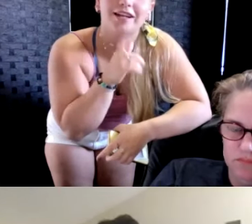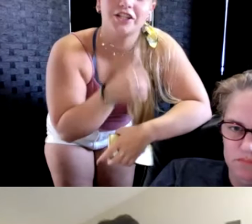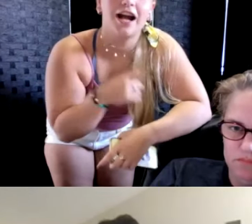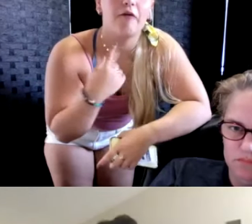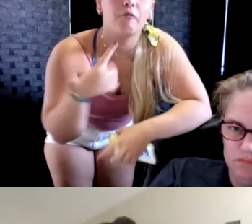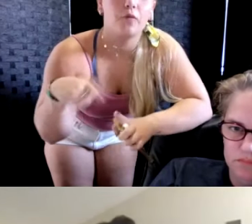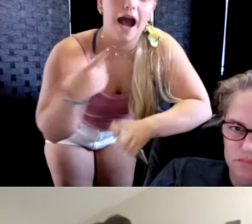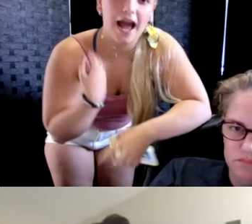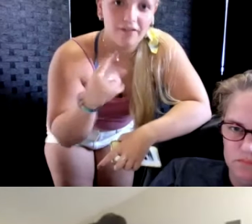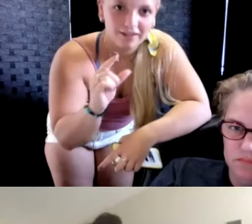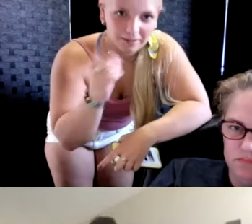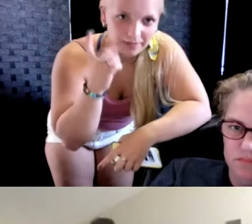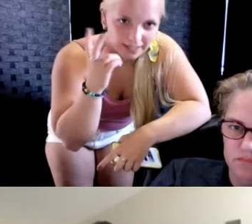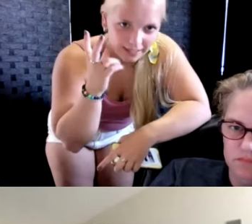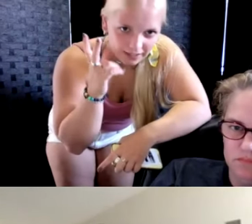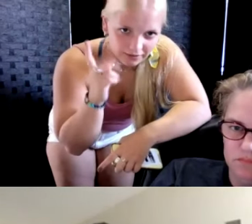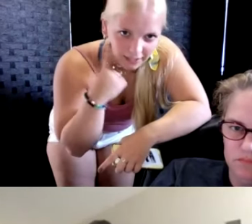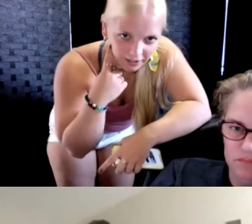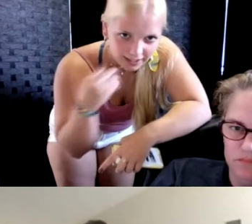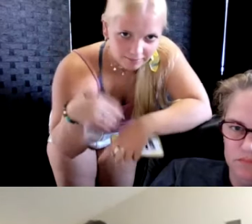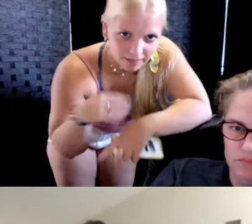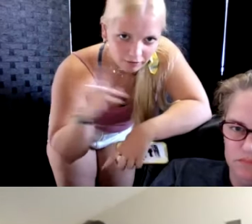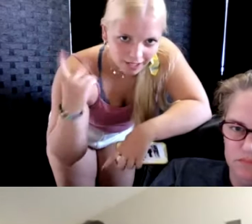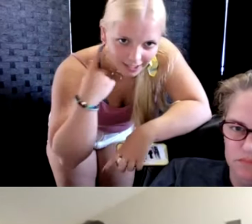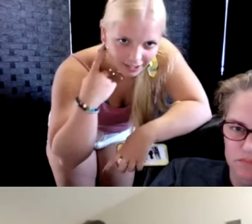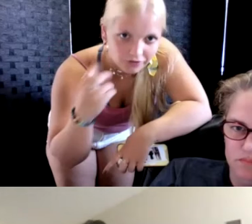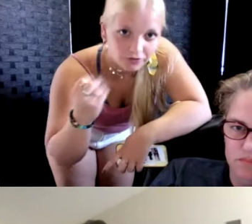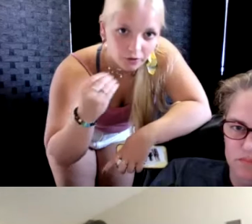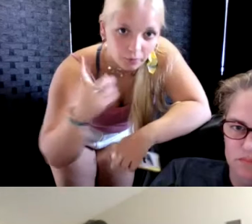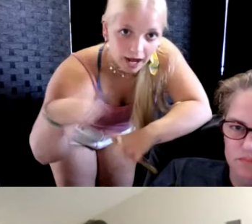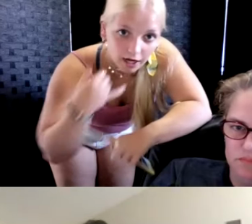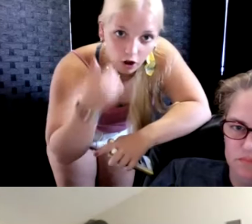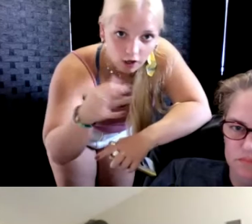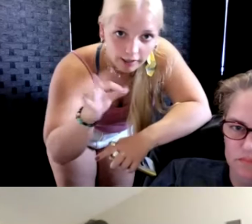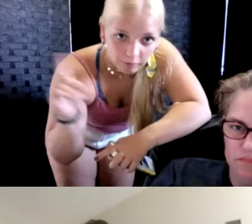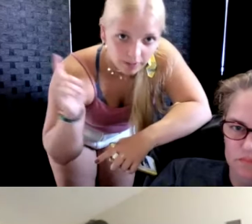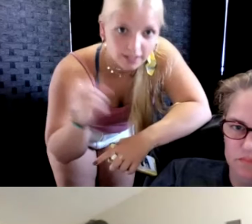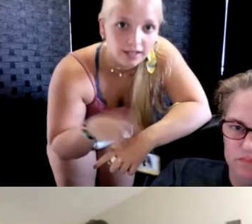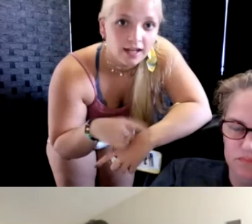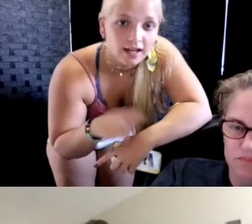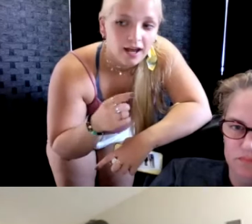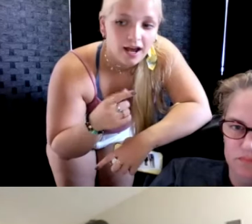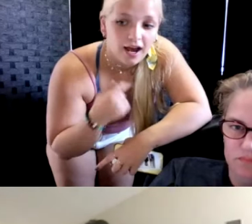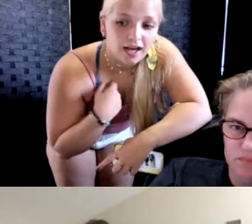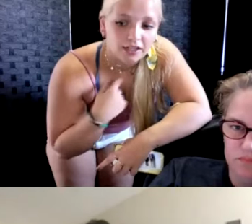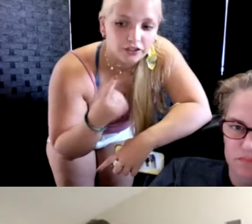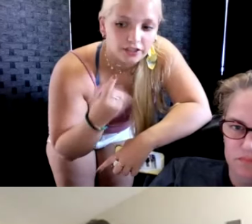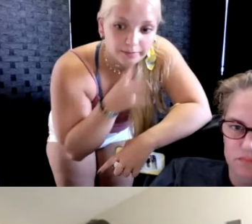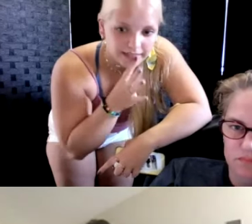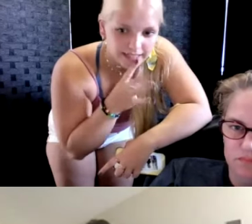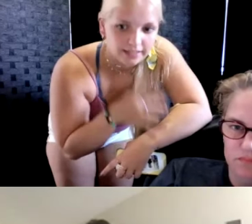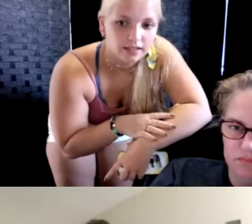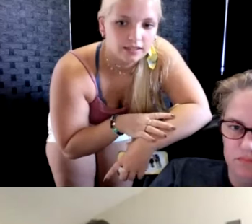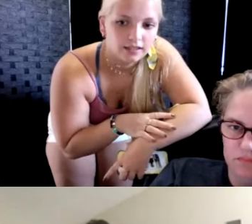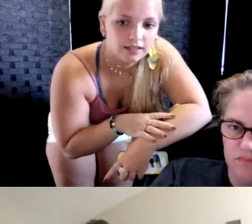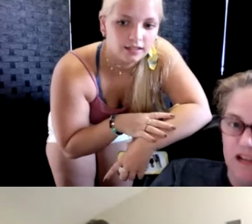I'm not sure. I have a little bit of hearing in my right ear. So when I call 911, I just